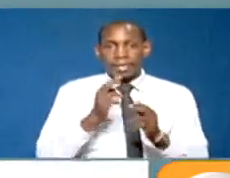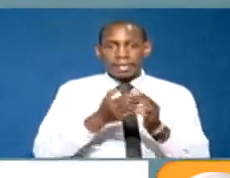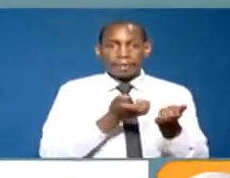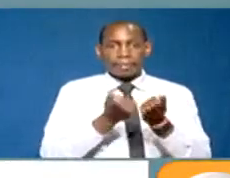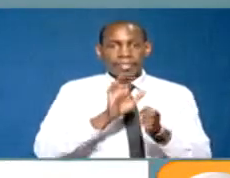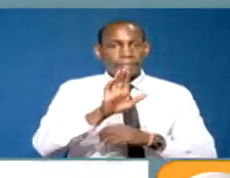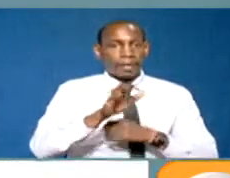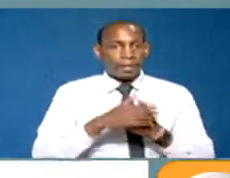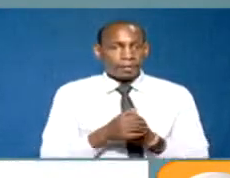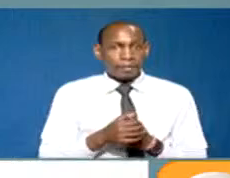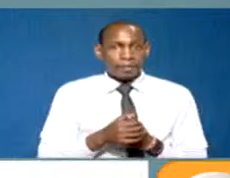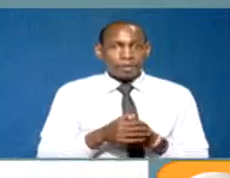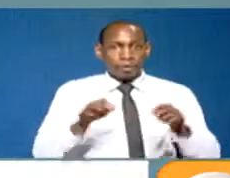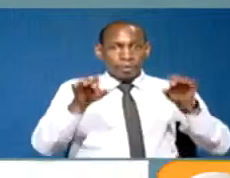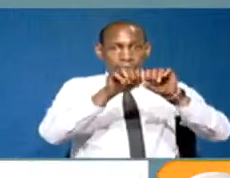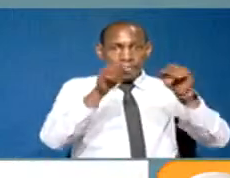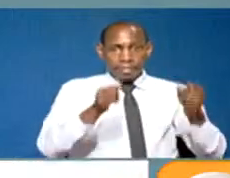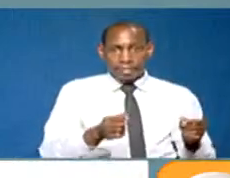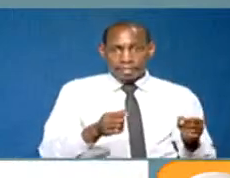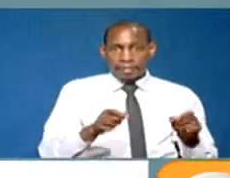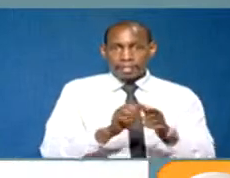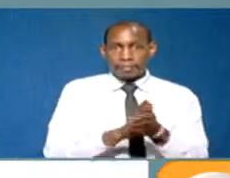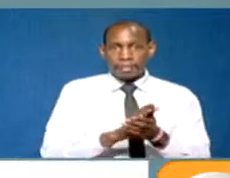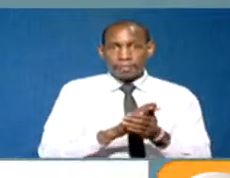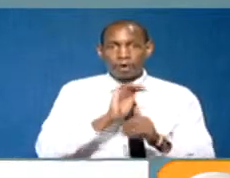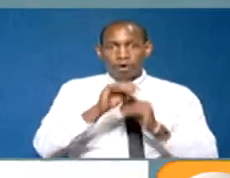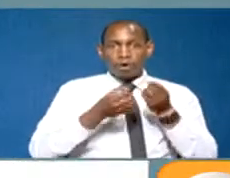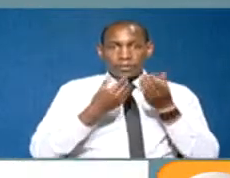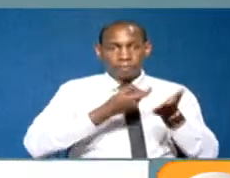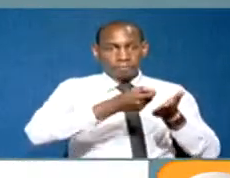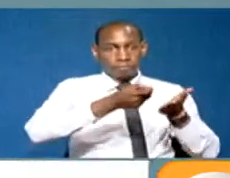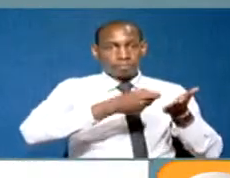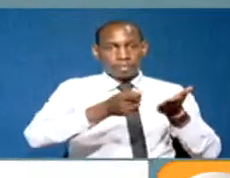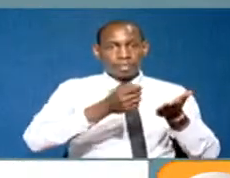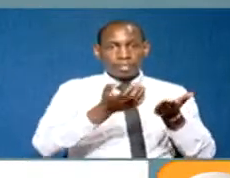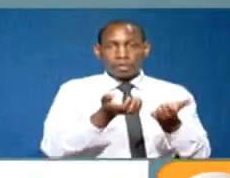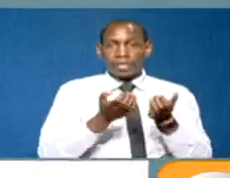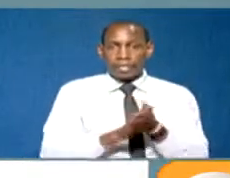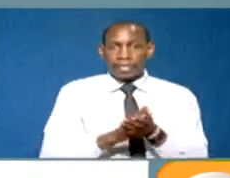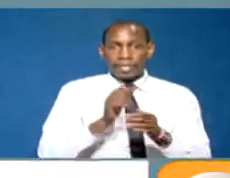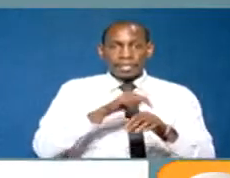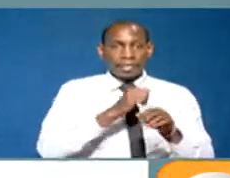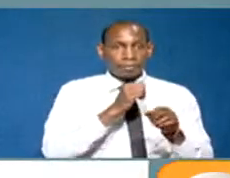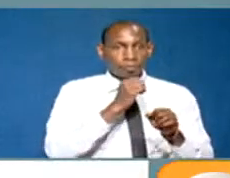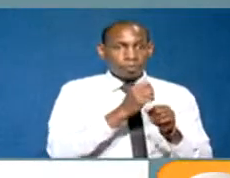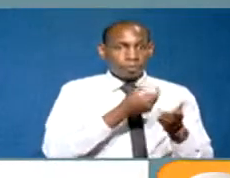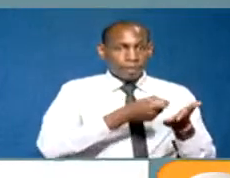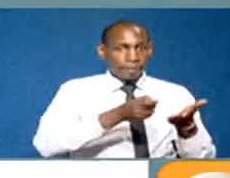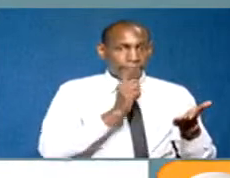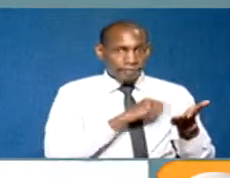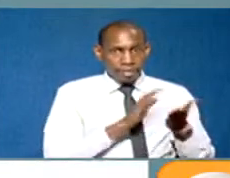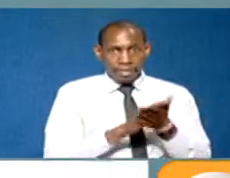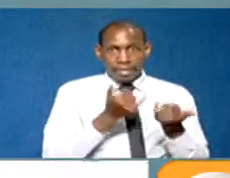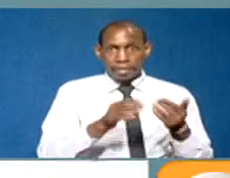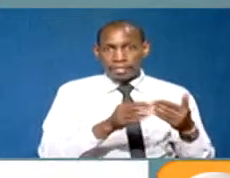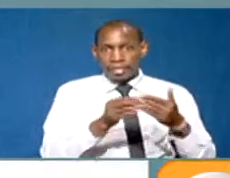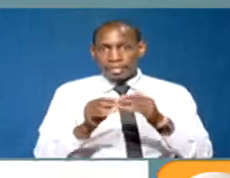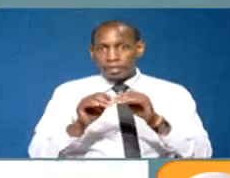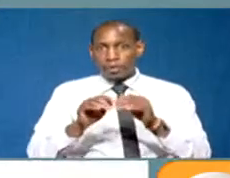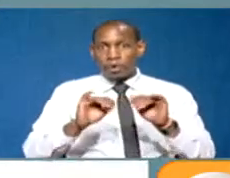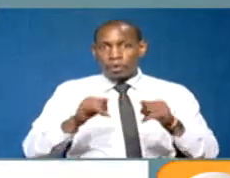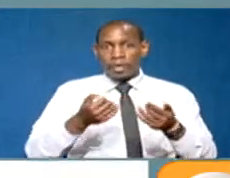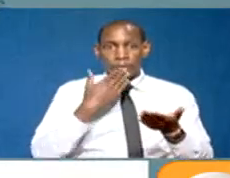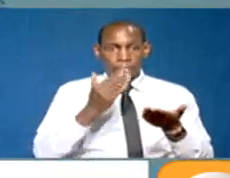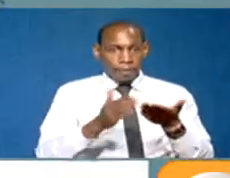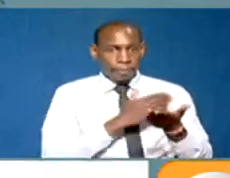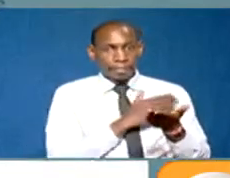business within the platform and fill in all the details that are necessary. Once that is done, you'll be taken to another